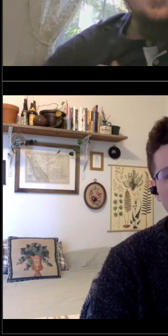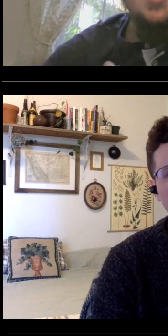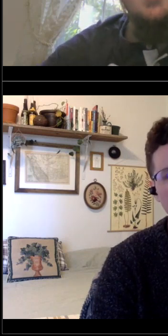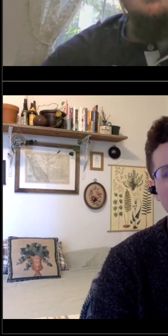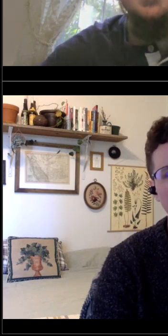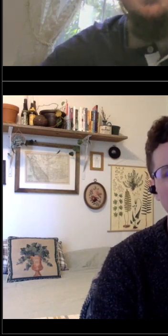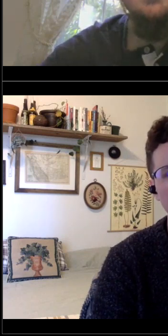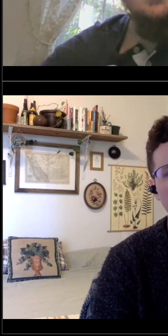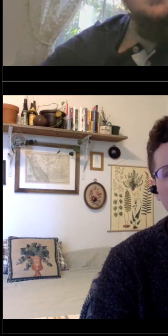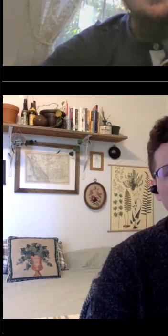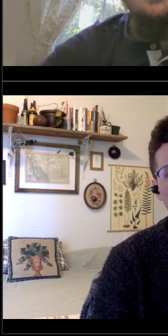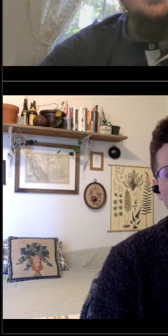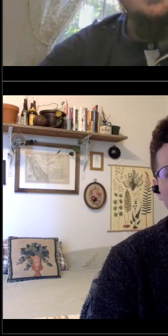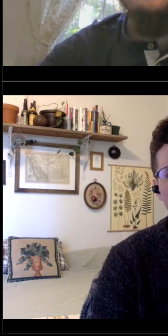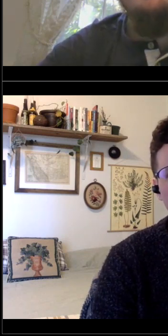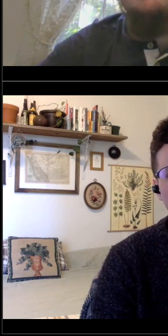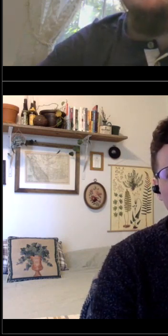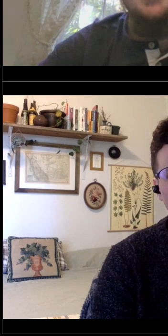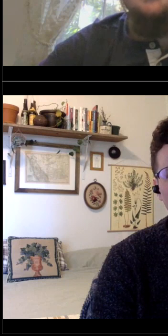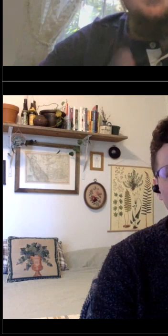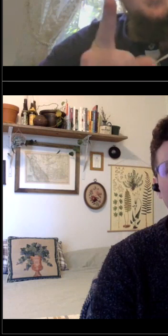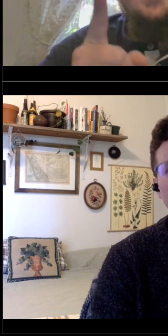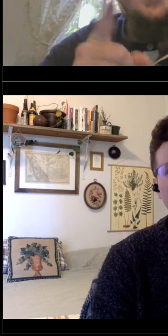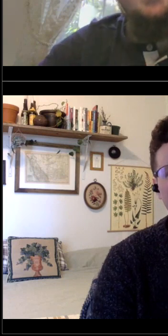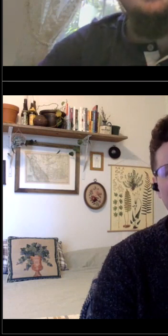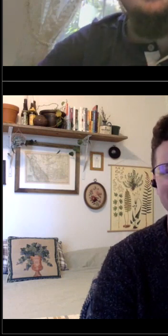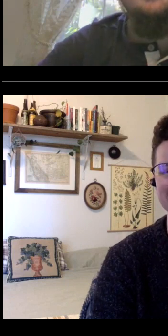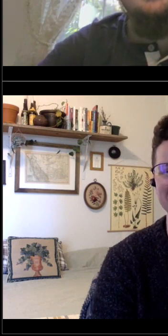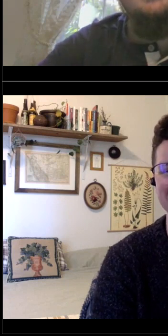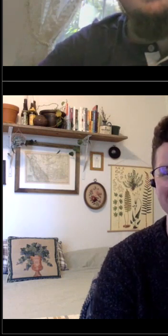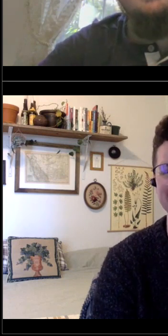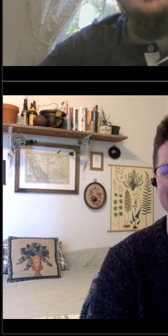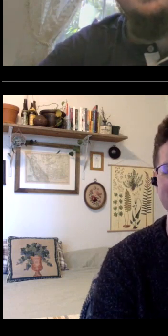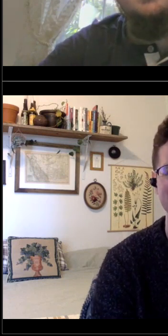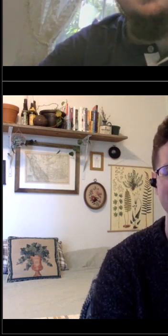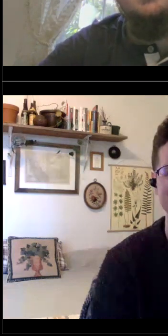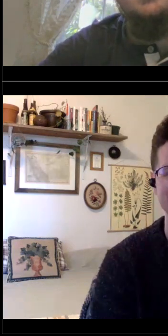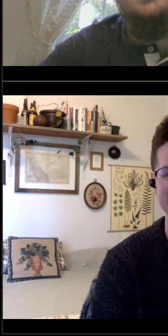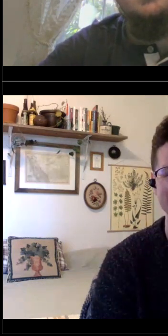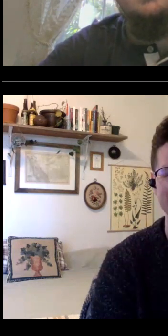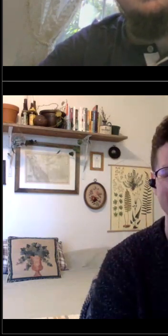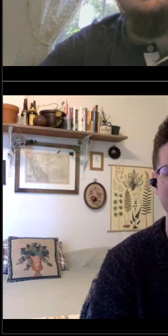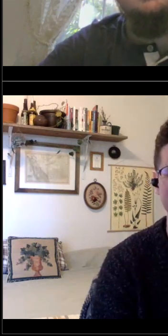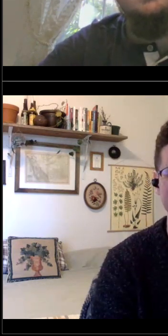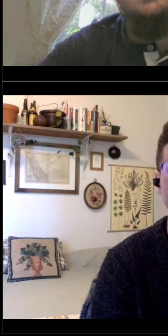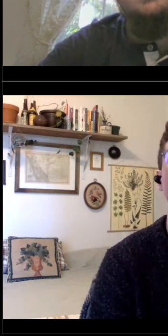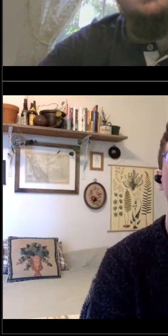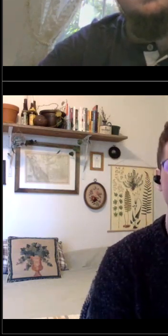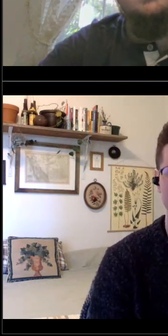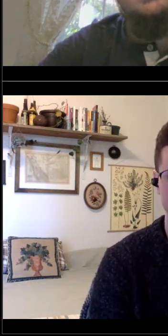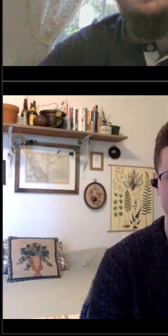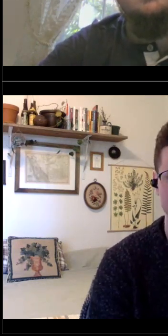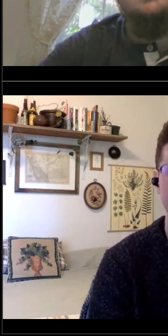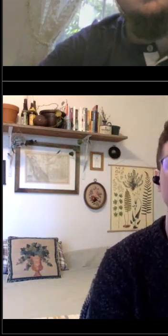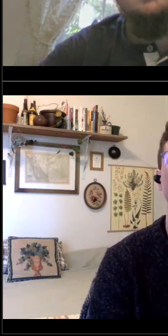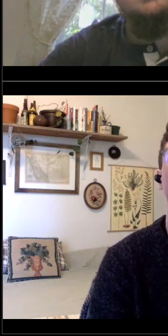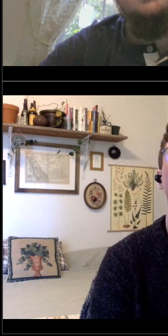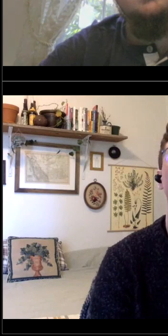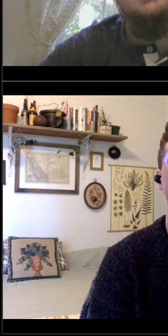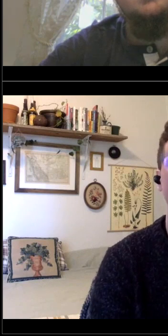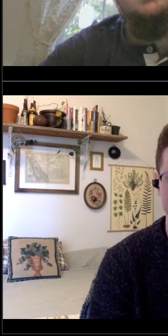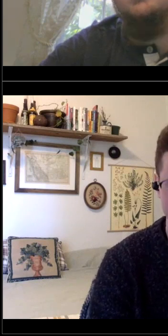So because they're different. Right. It's the search and replace thing again, right? It's the desire to construct your sentence